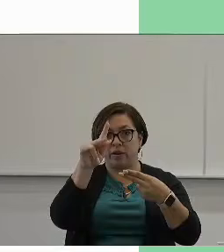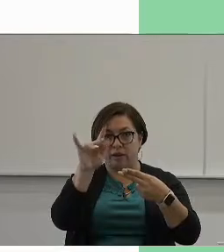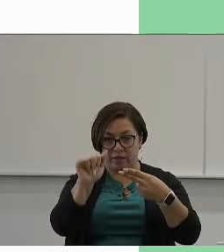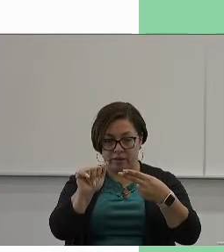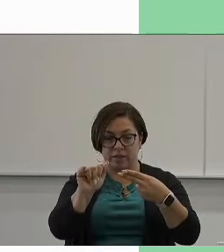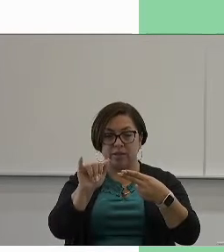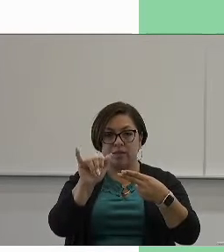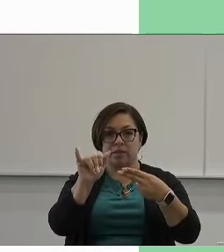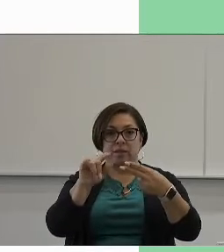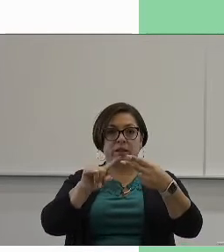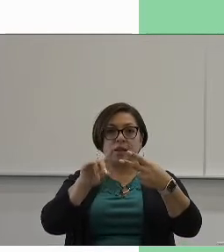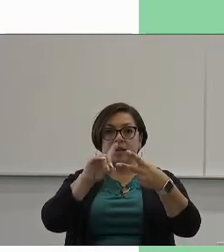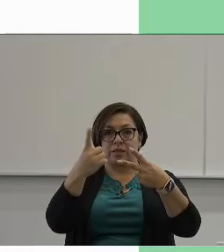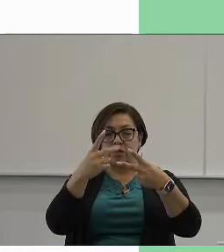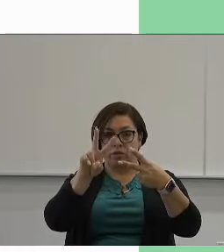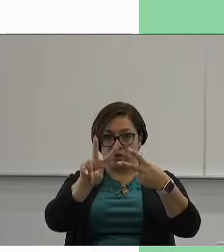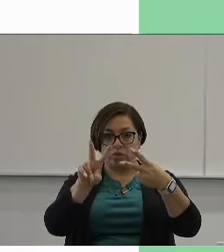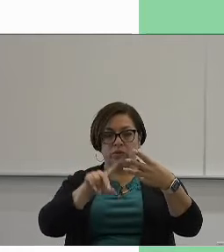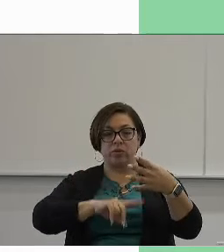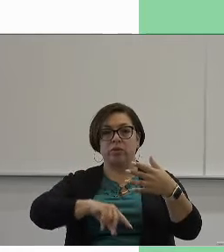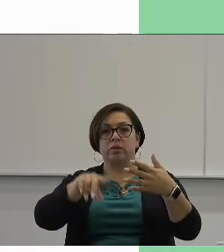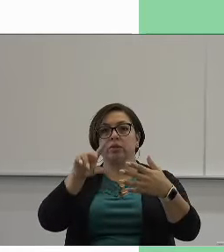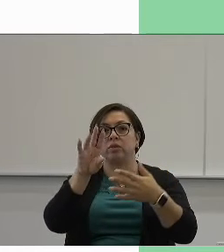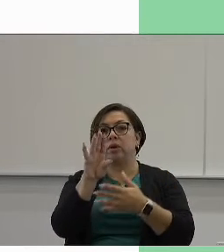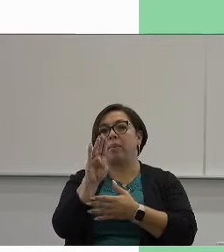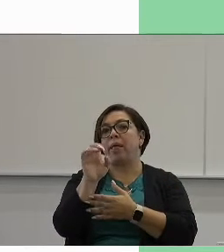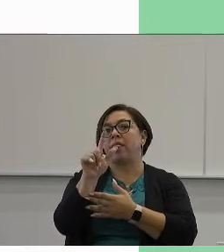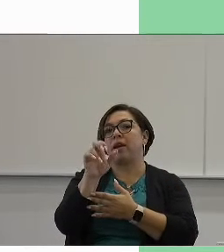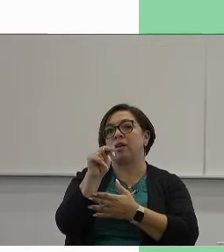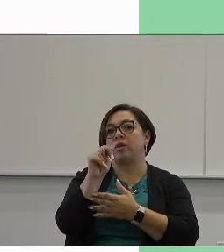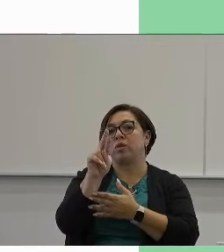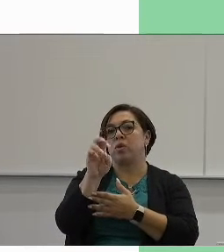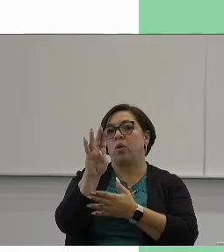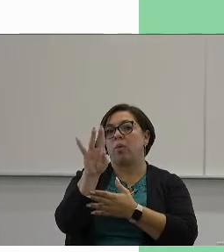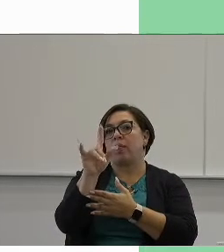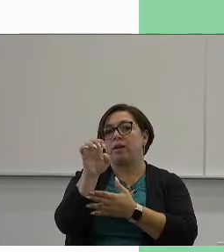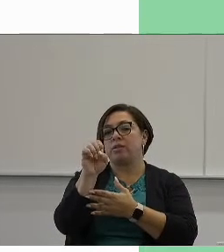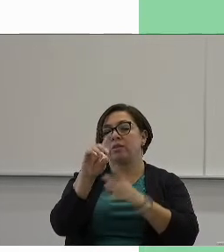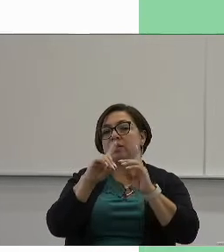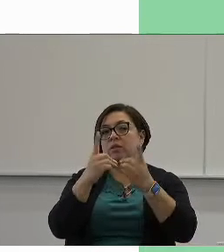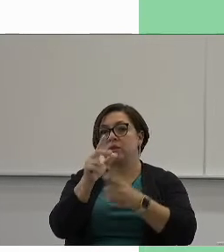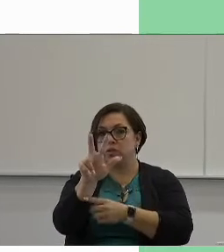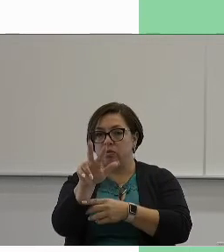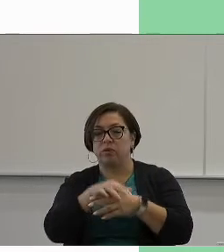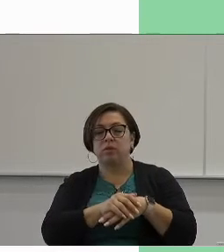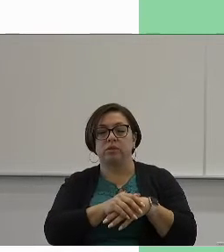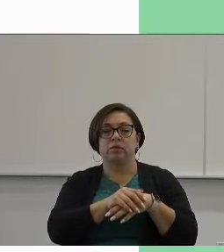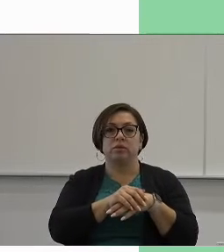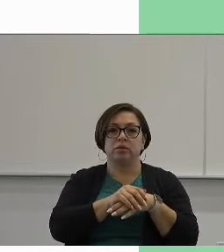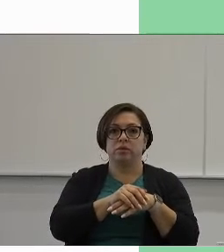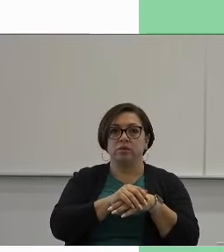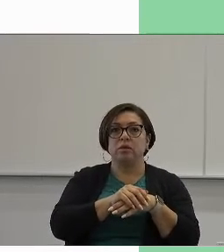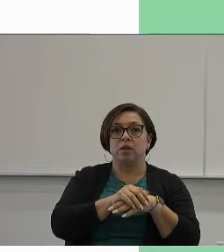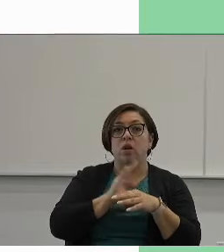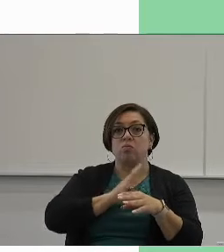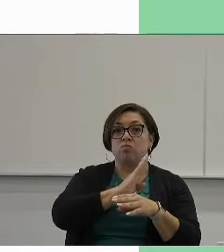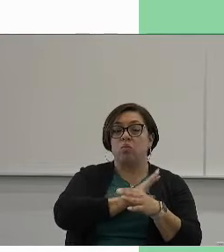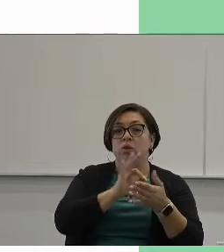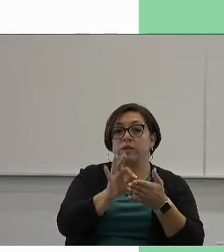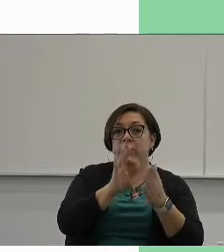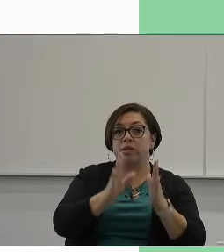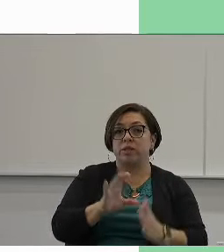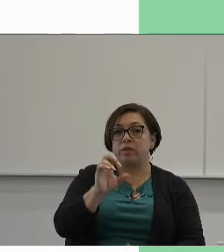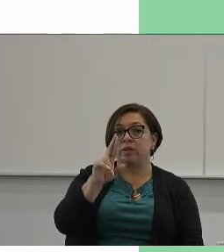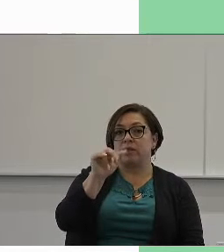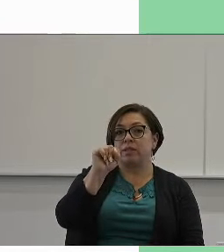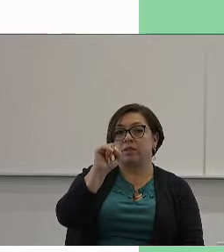elected from District 2. Mrs. Belen Robles is District 3. Our board secretary, Ms. Cristina Sanchez, is